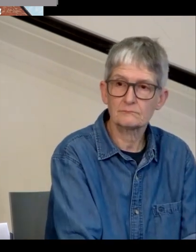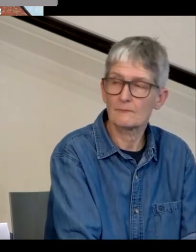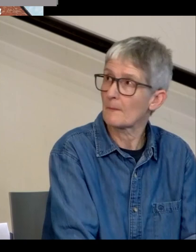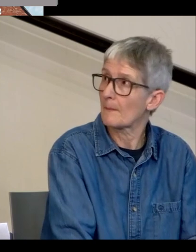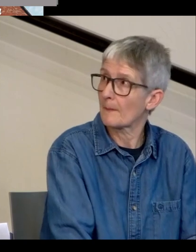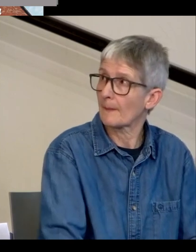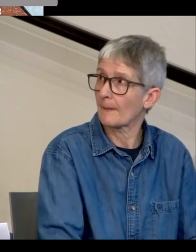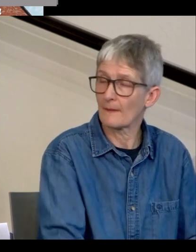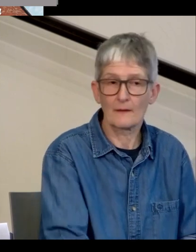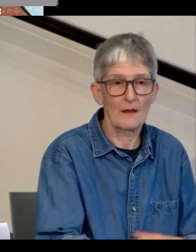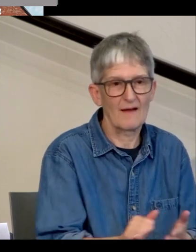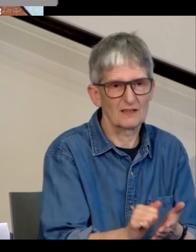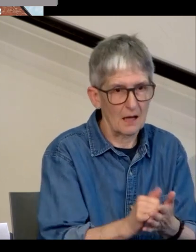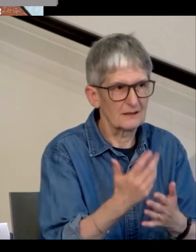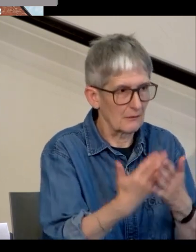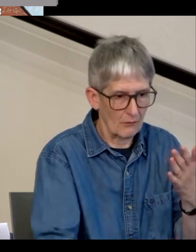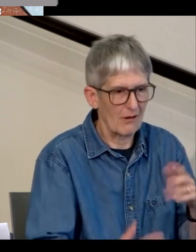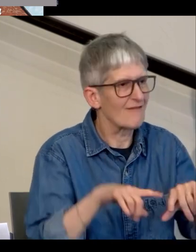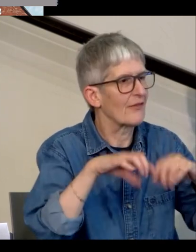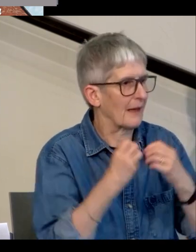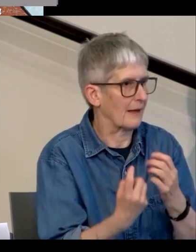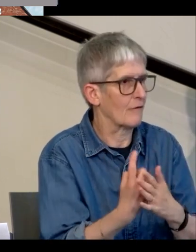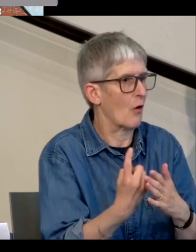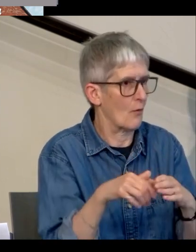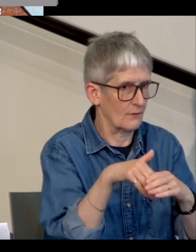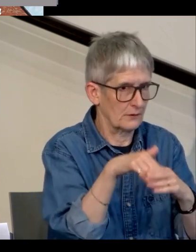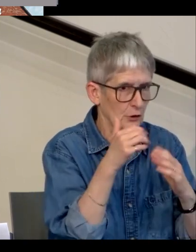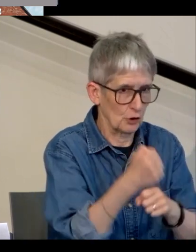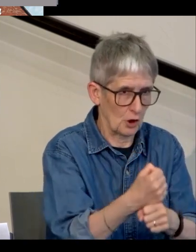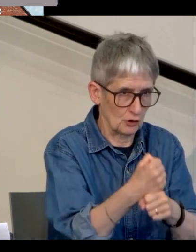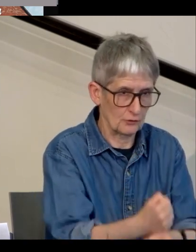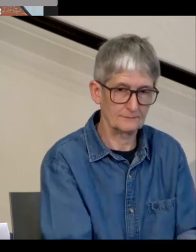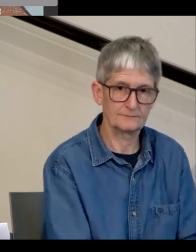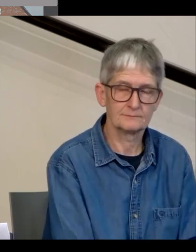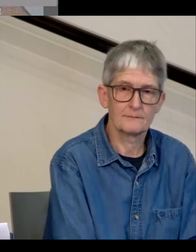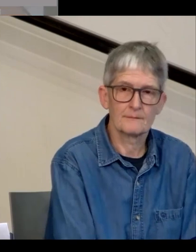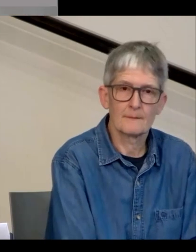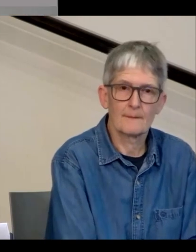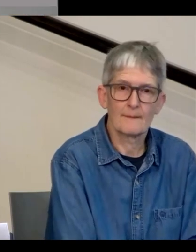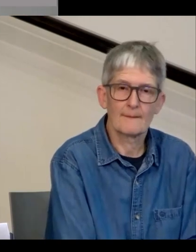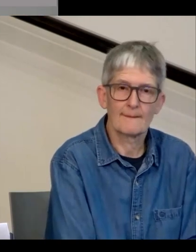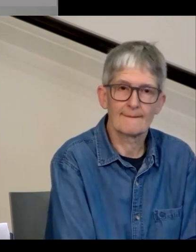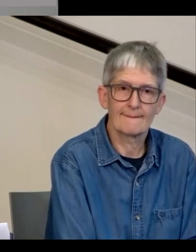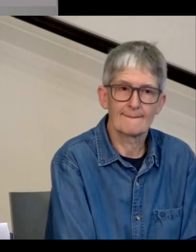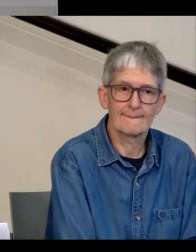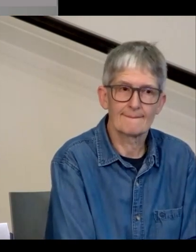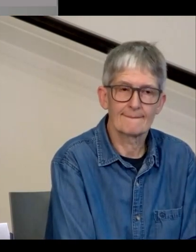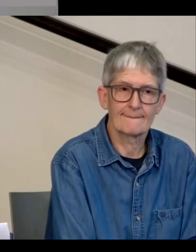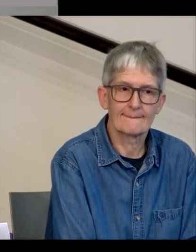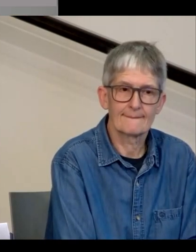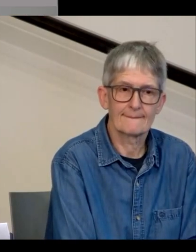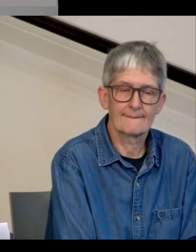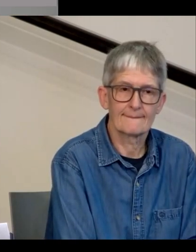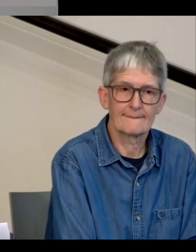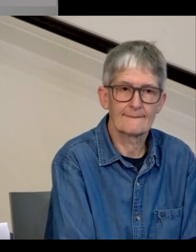and also that we're advertising for an interim children's and families worker. Okay, we're